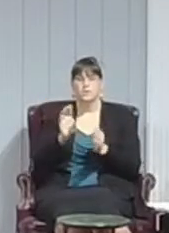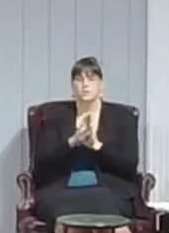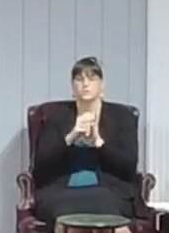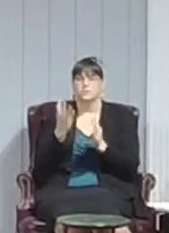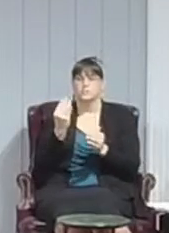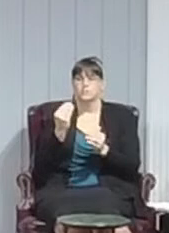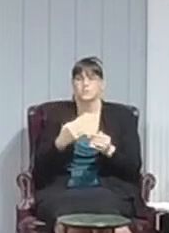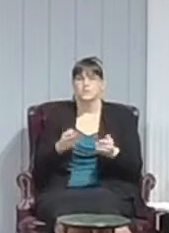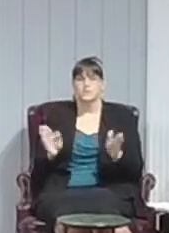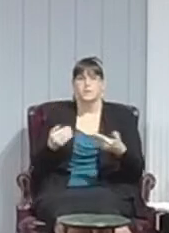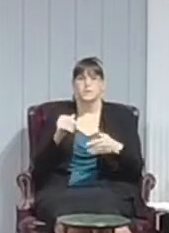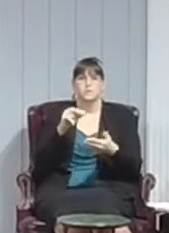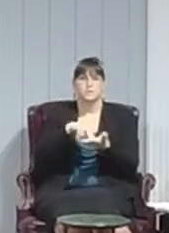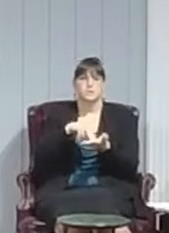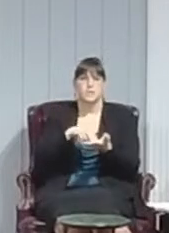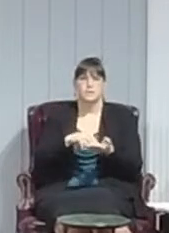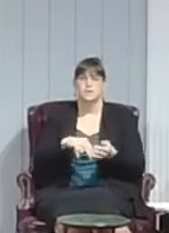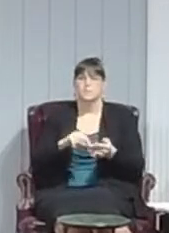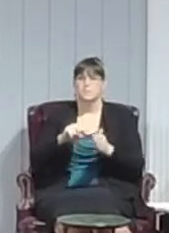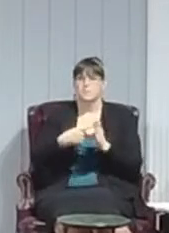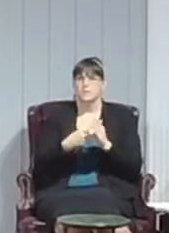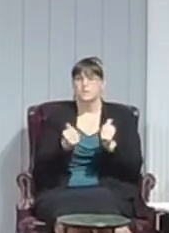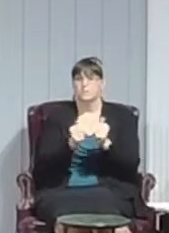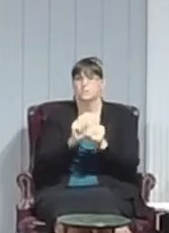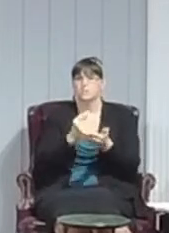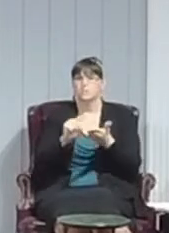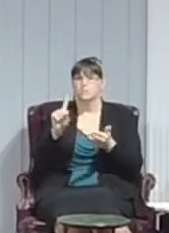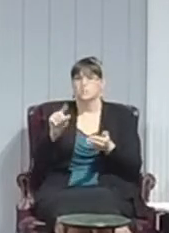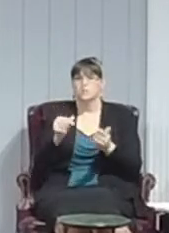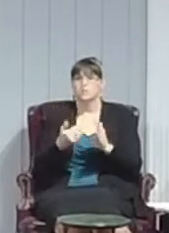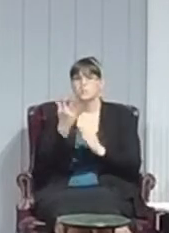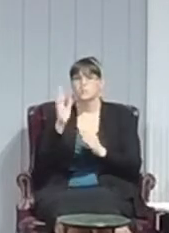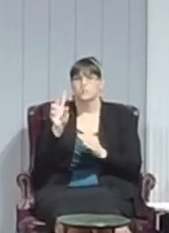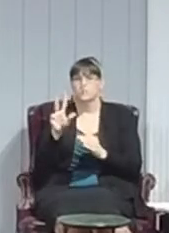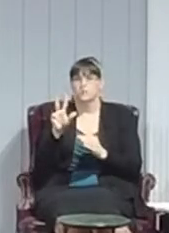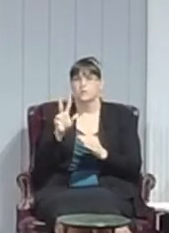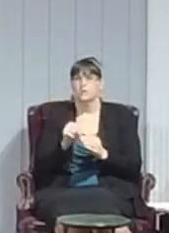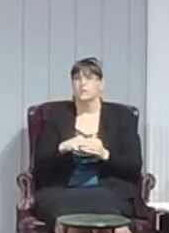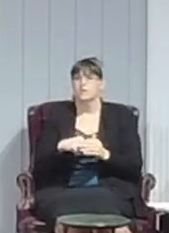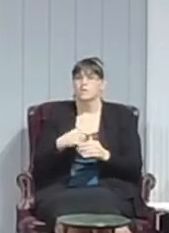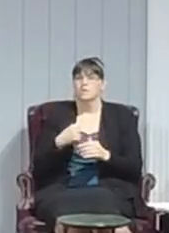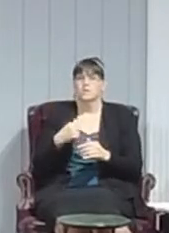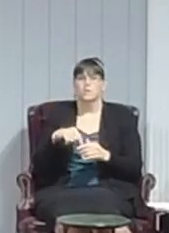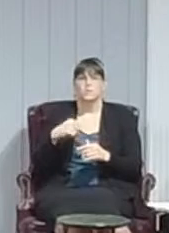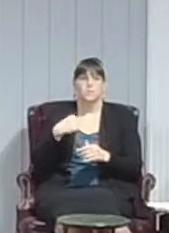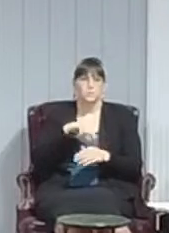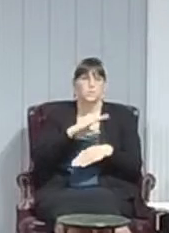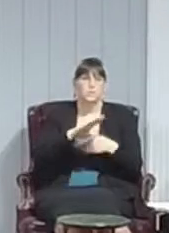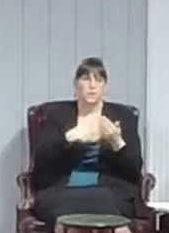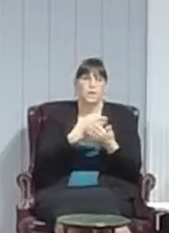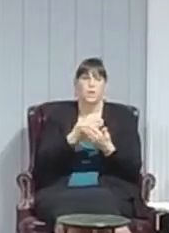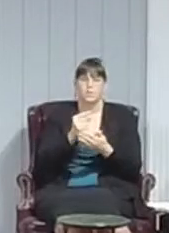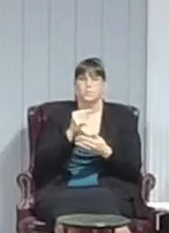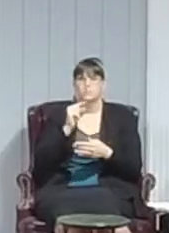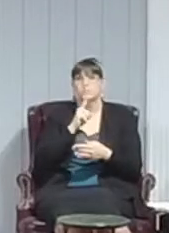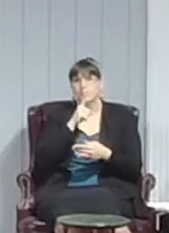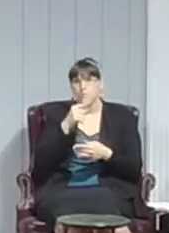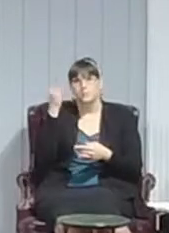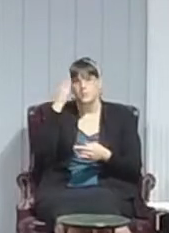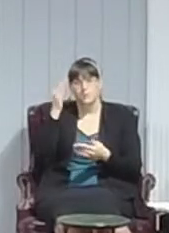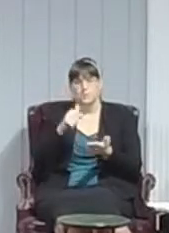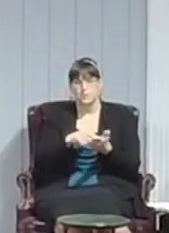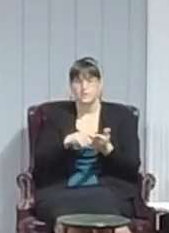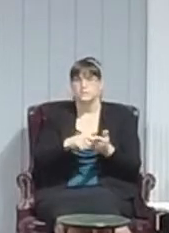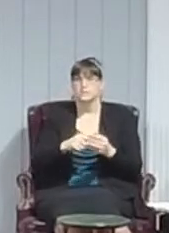you to stand today. John chapter 14, I'm going to start with verses 1 through 3. It's probably like the most familiar passage of Scripture ever.